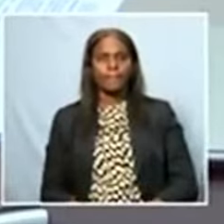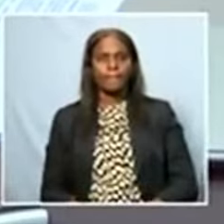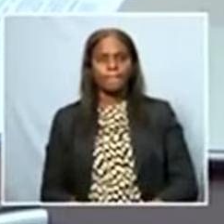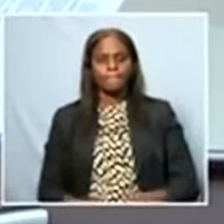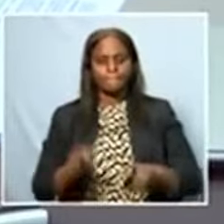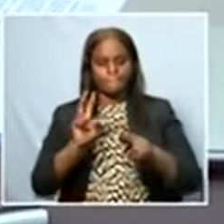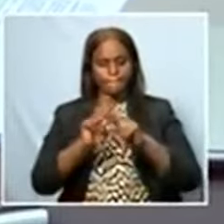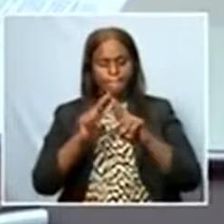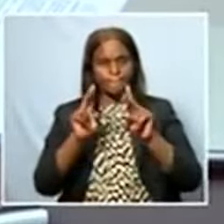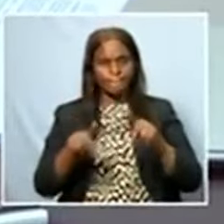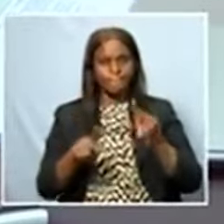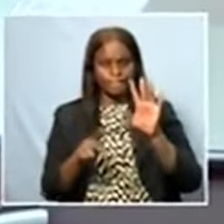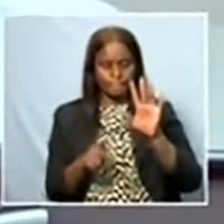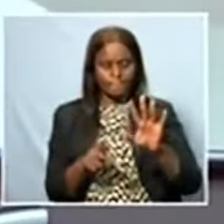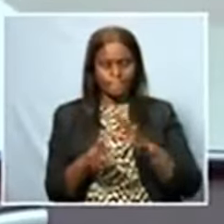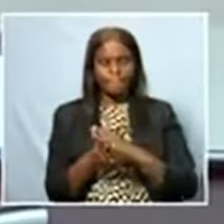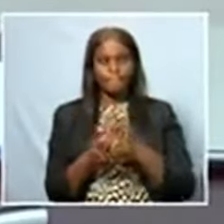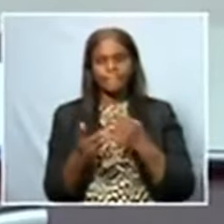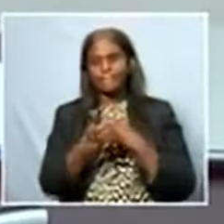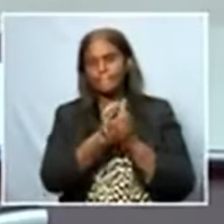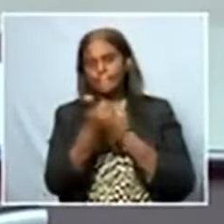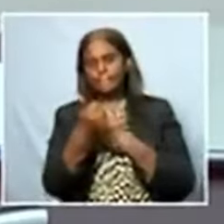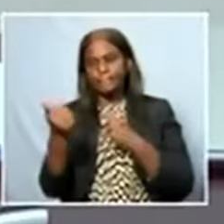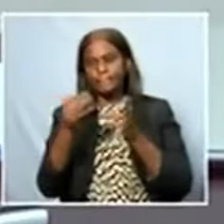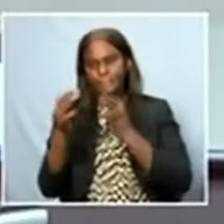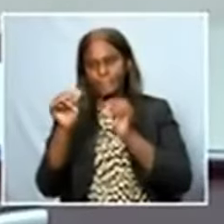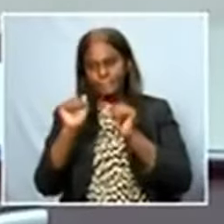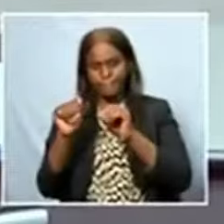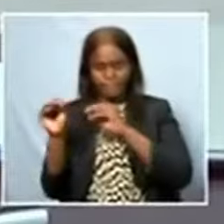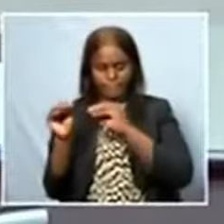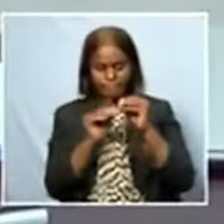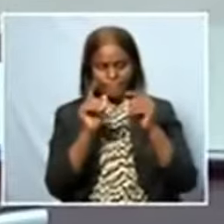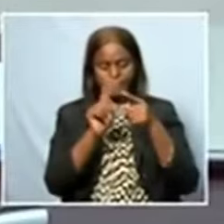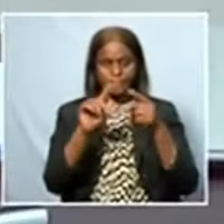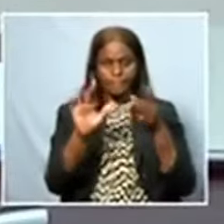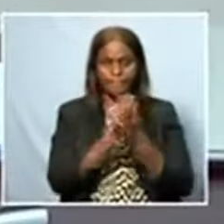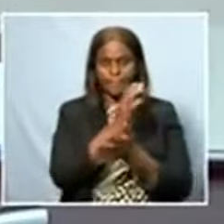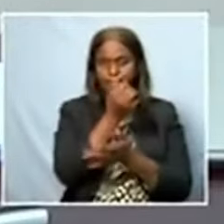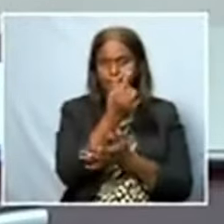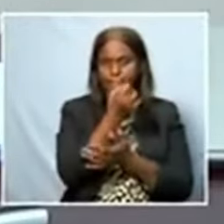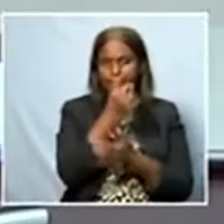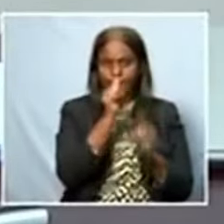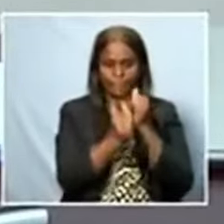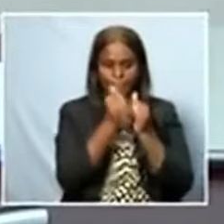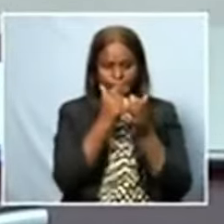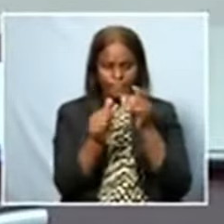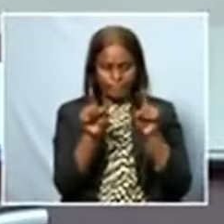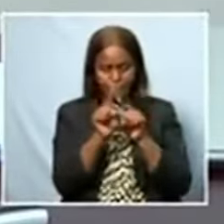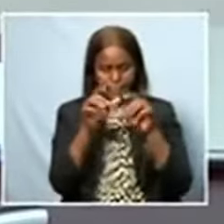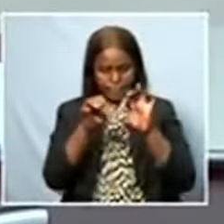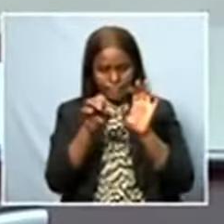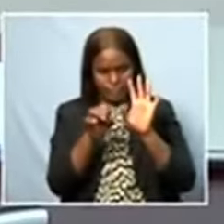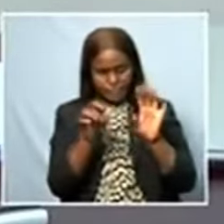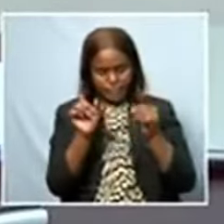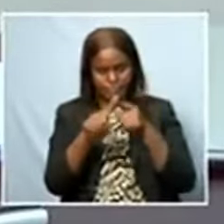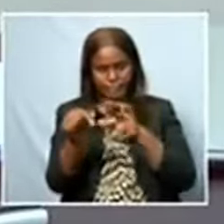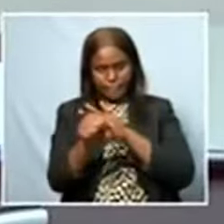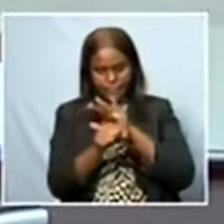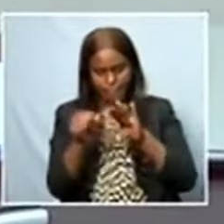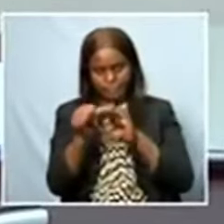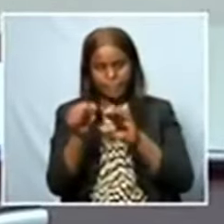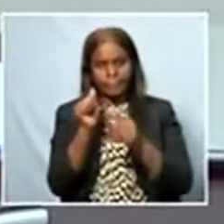Chair, the other part, we can go to page 11, which is a continuation of